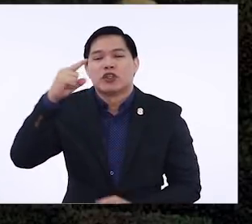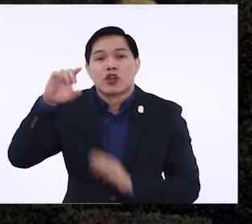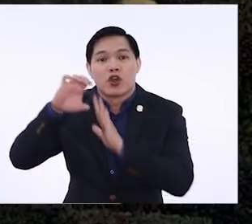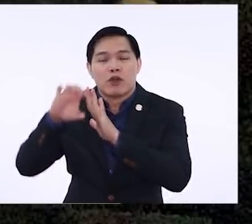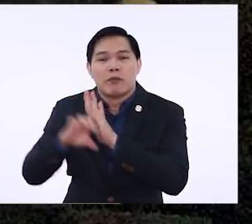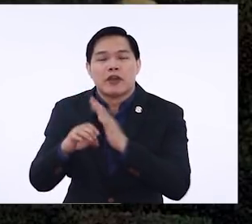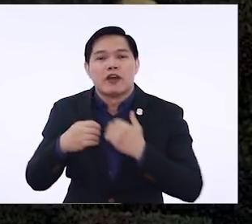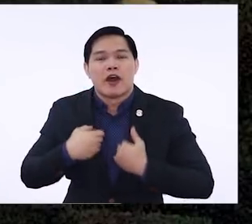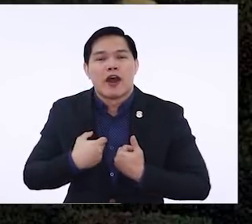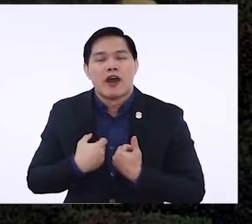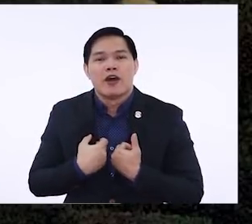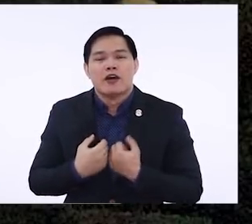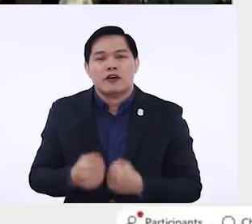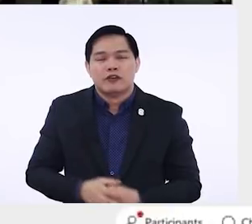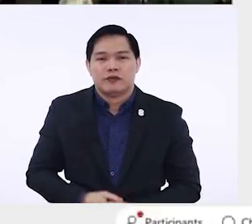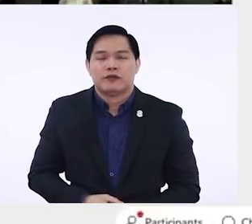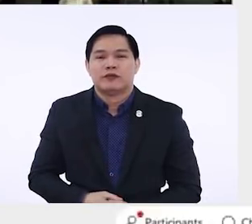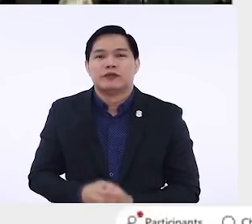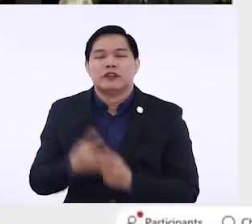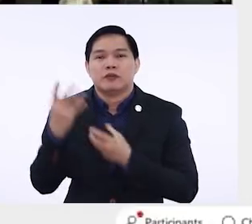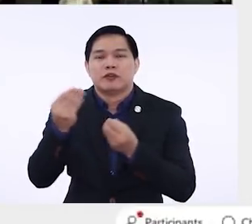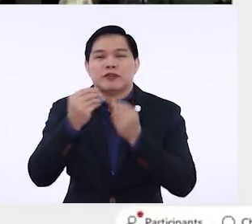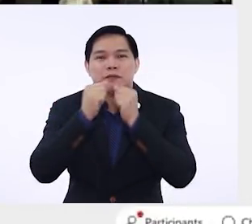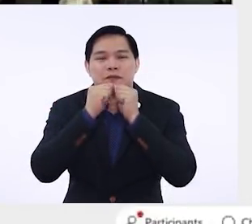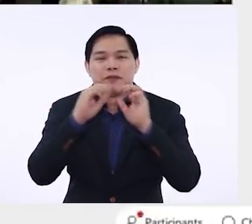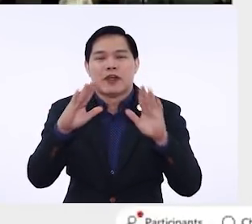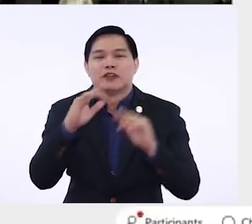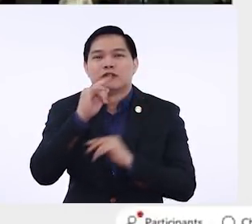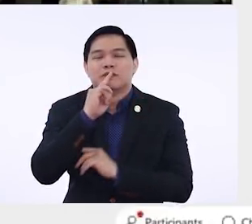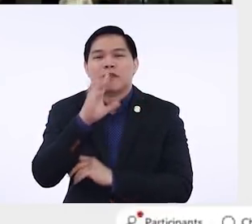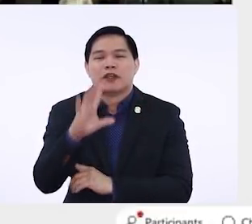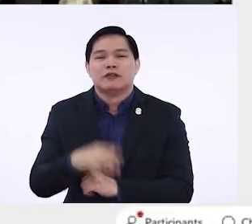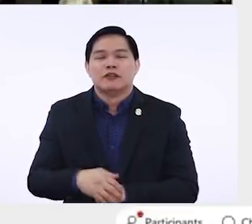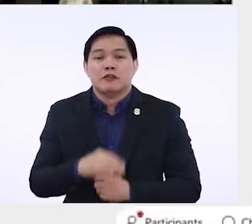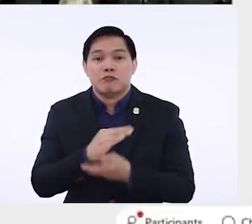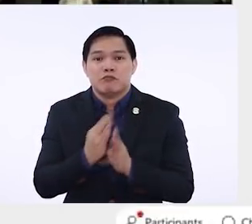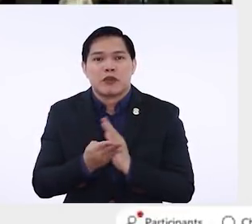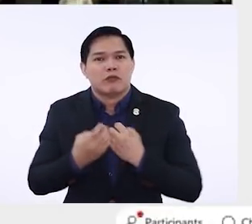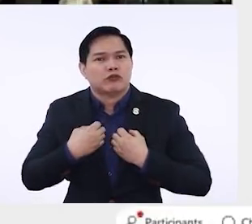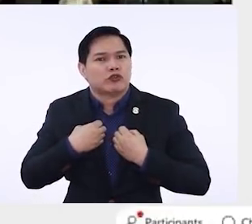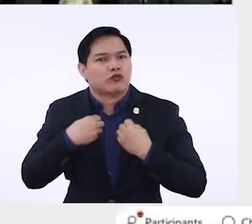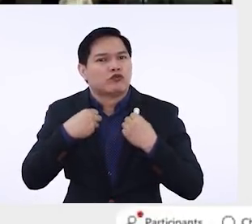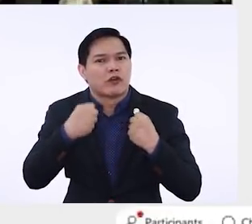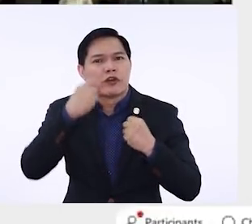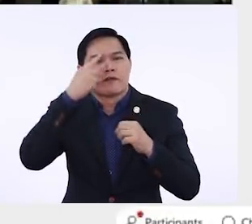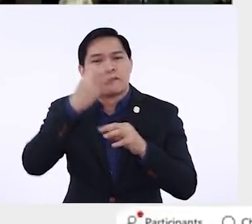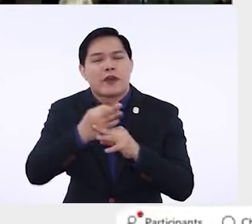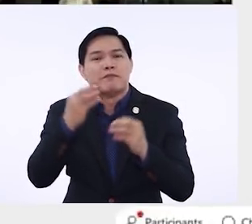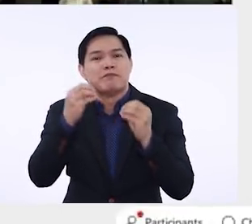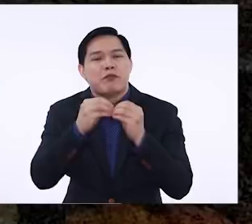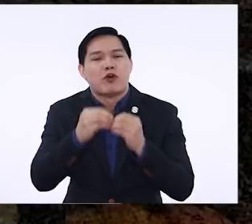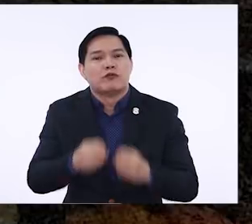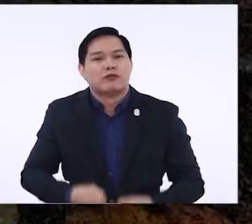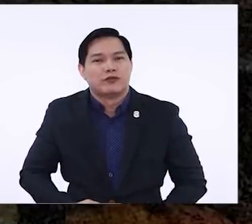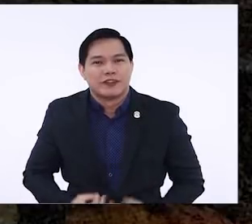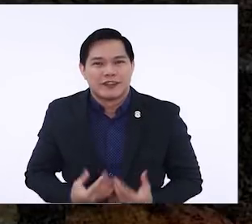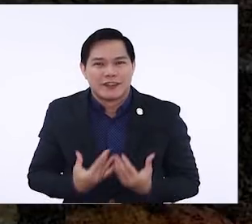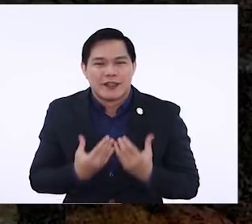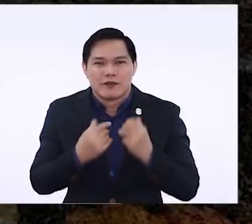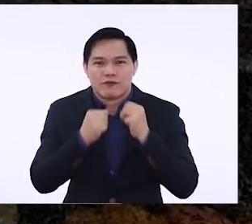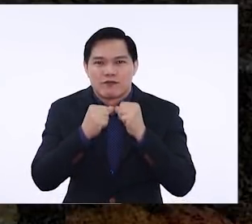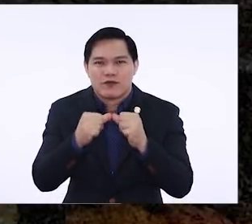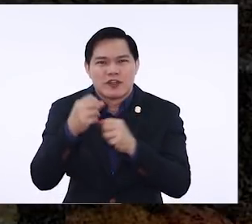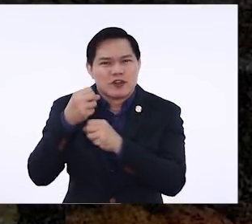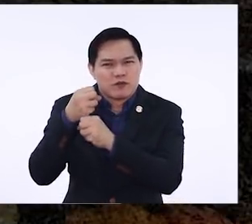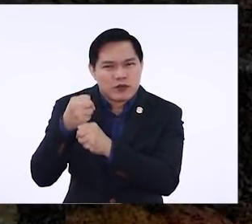that all may go well with them in their life. Everyone in attendance became stronger in their faith and more inspired to uphold their divine